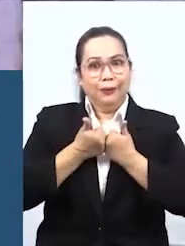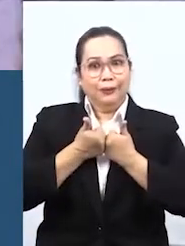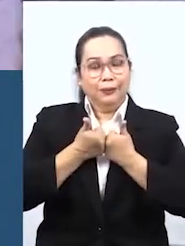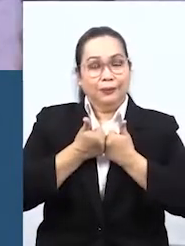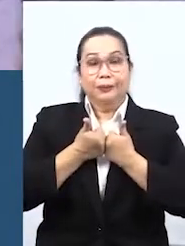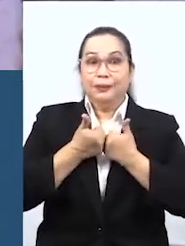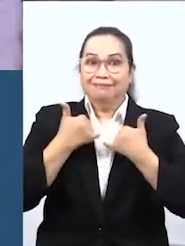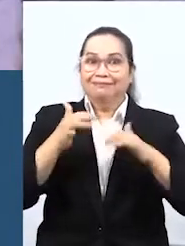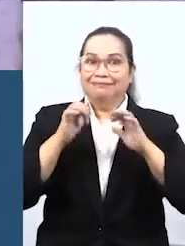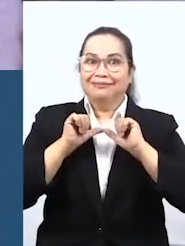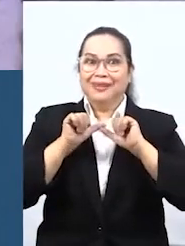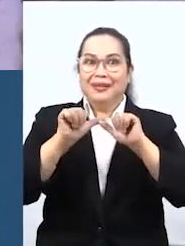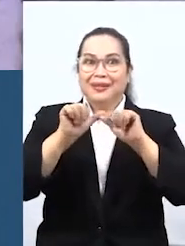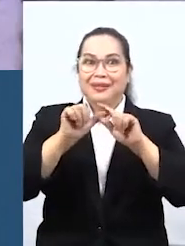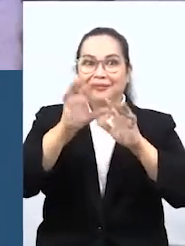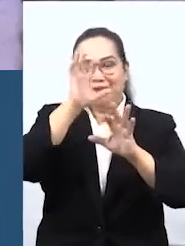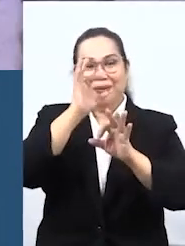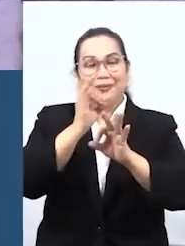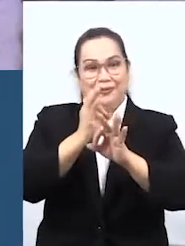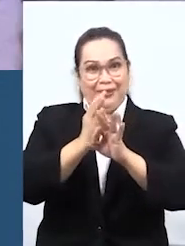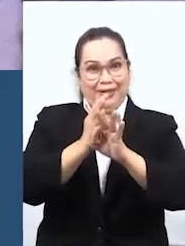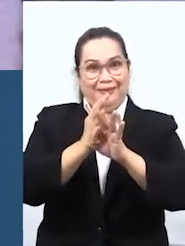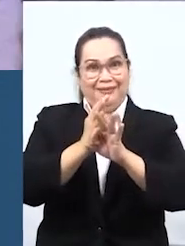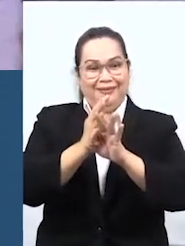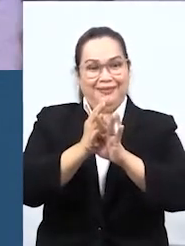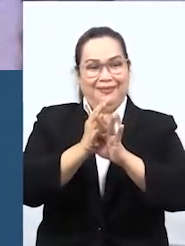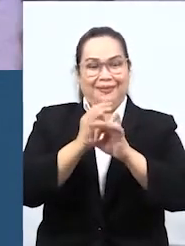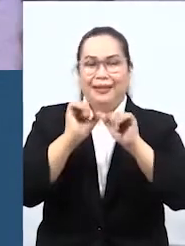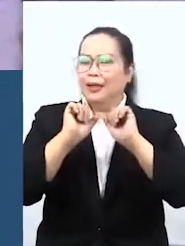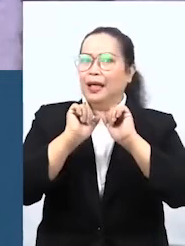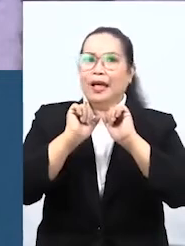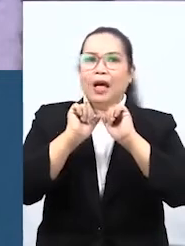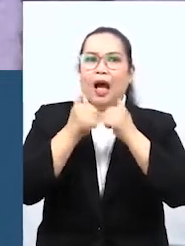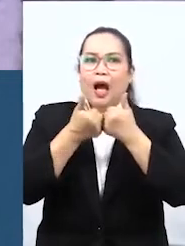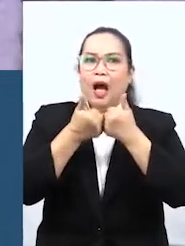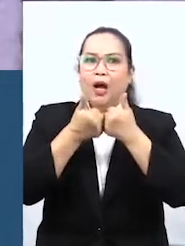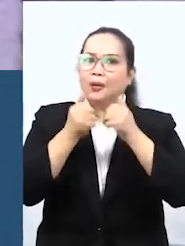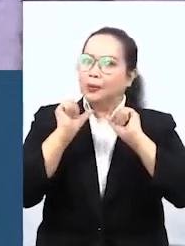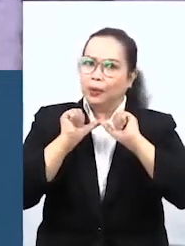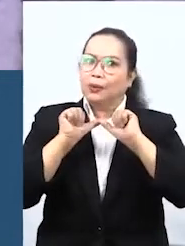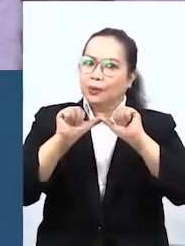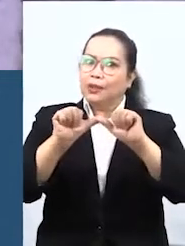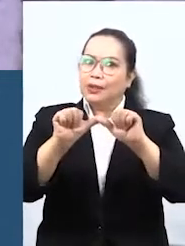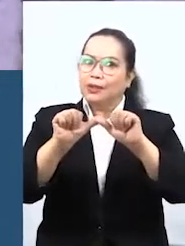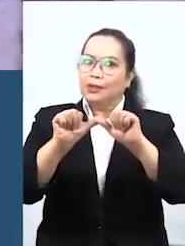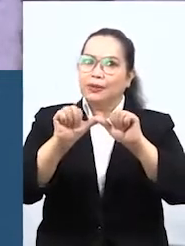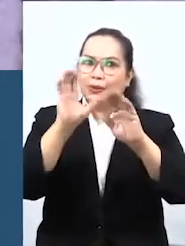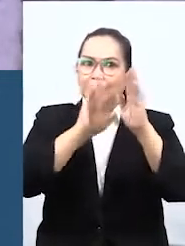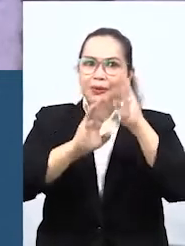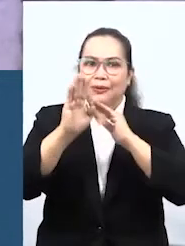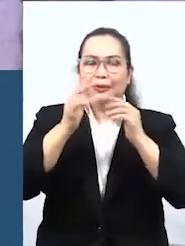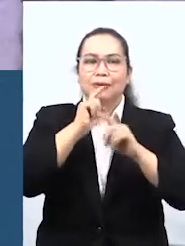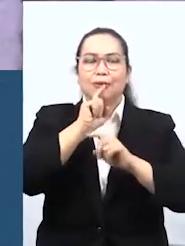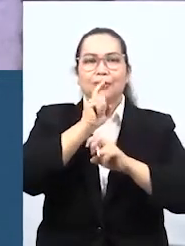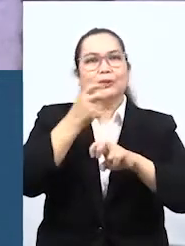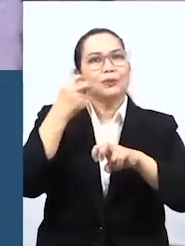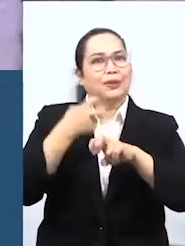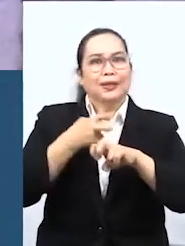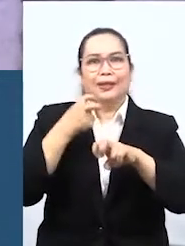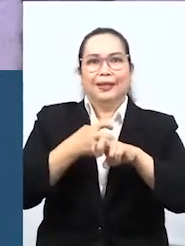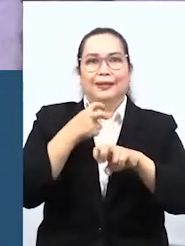still keep our faith intact how can we keep going when things get really